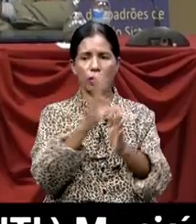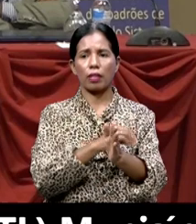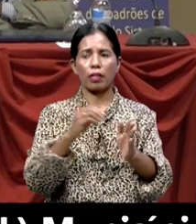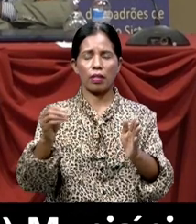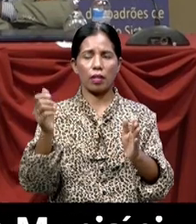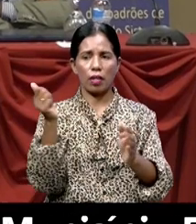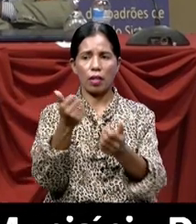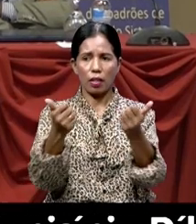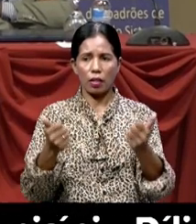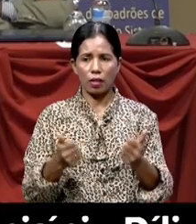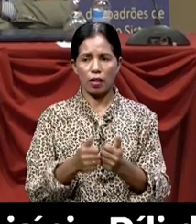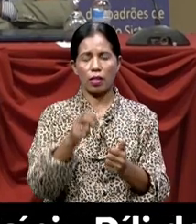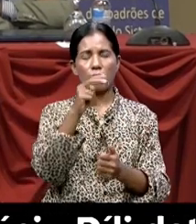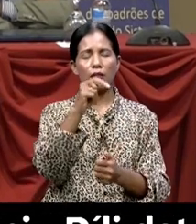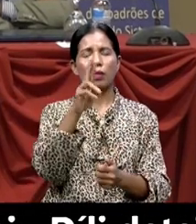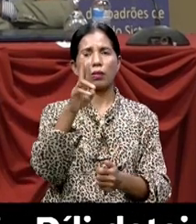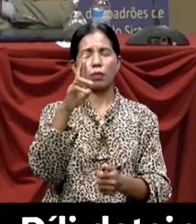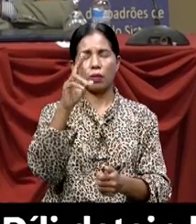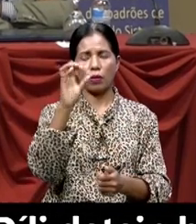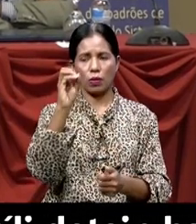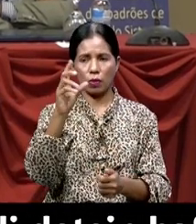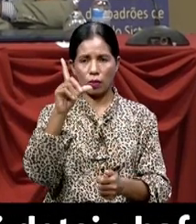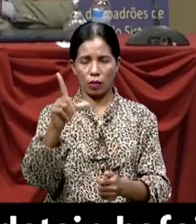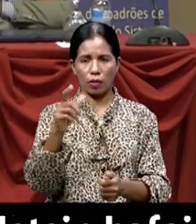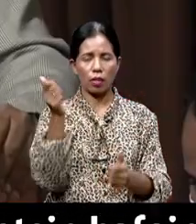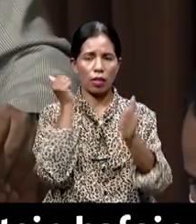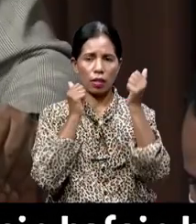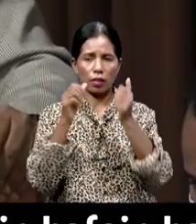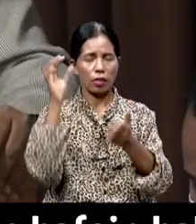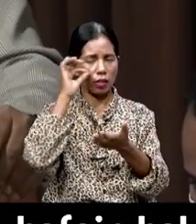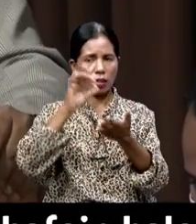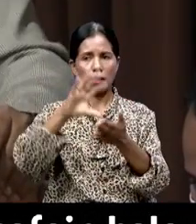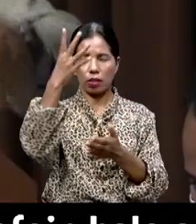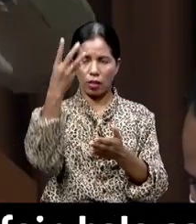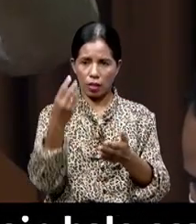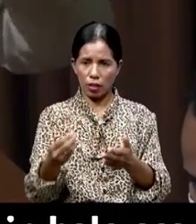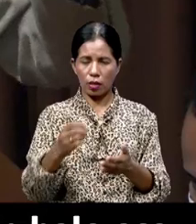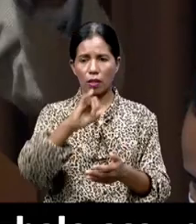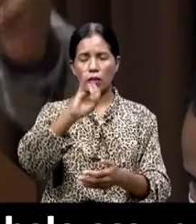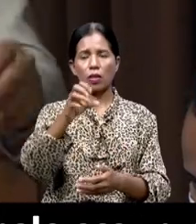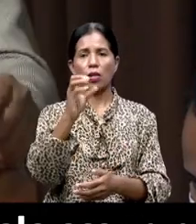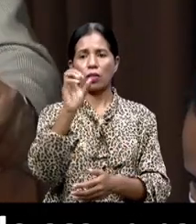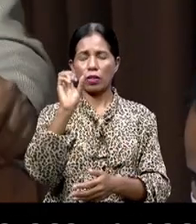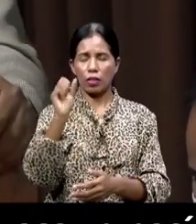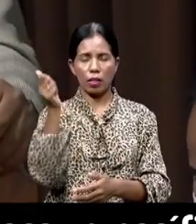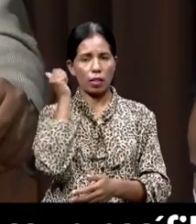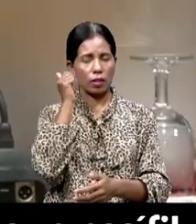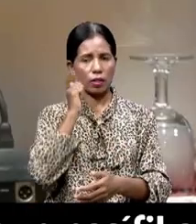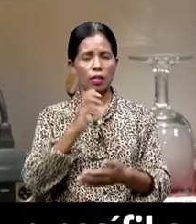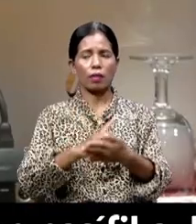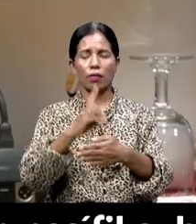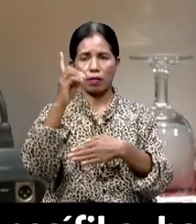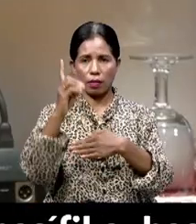Agency, Nurul Imlati Haddad, ASEAN Secretary in Jakarta, Joe Wagner, ASEAN Development Bank,